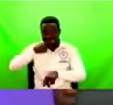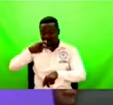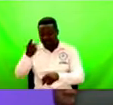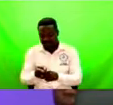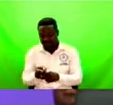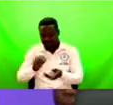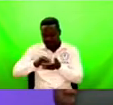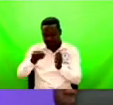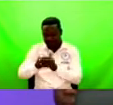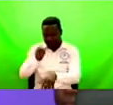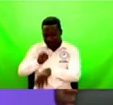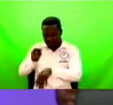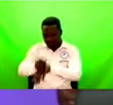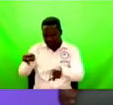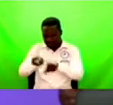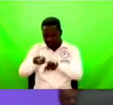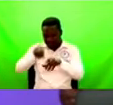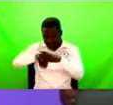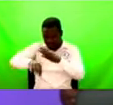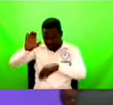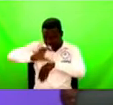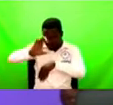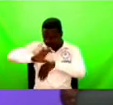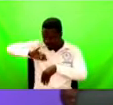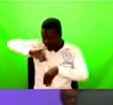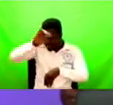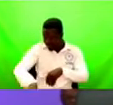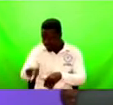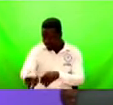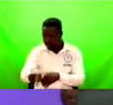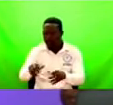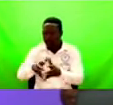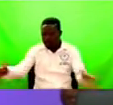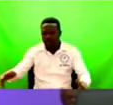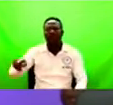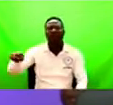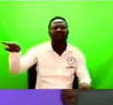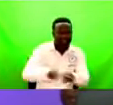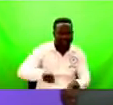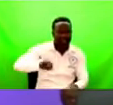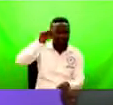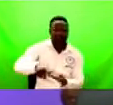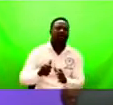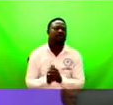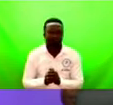the ministries within the church must also grow broader.